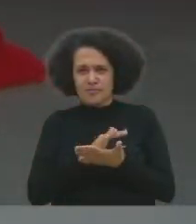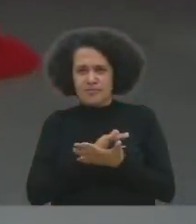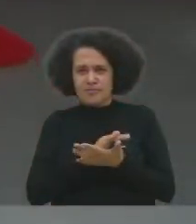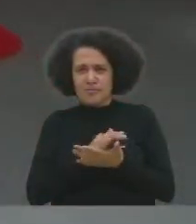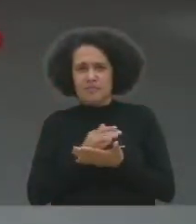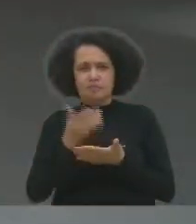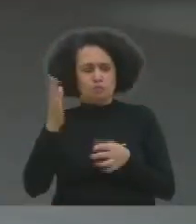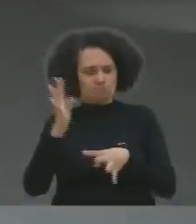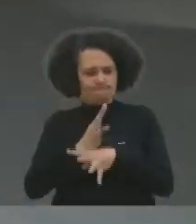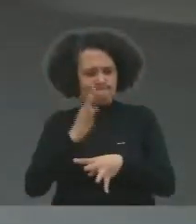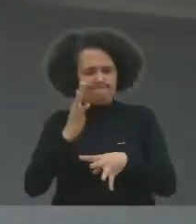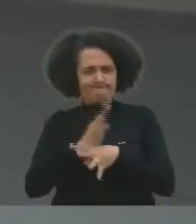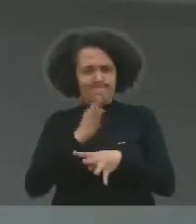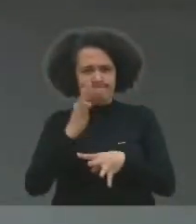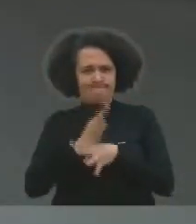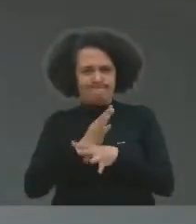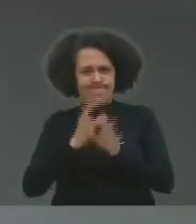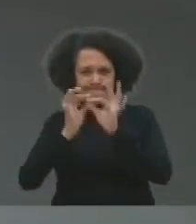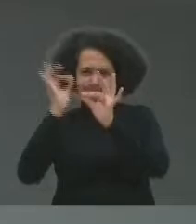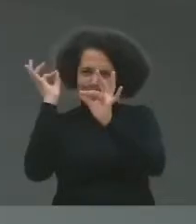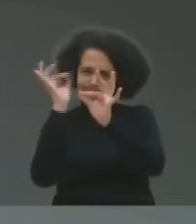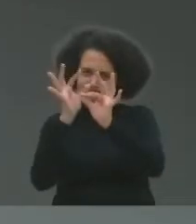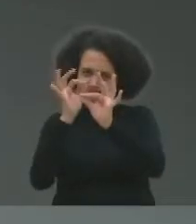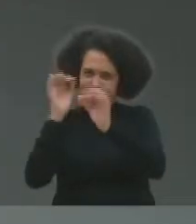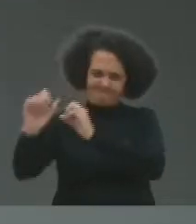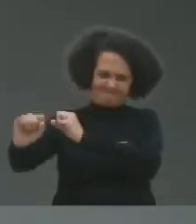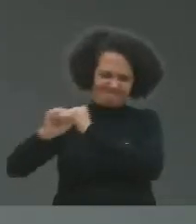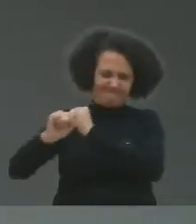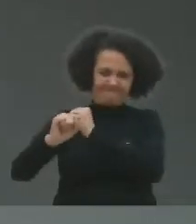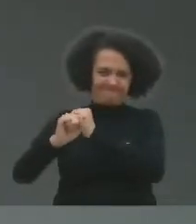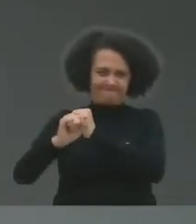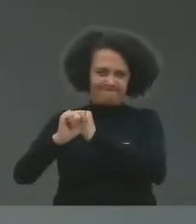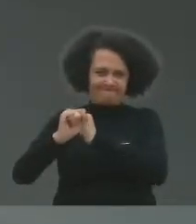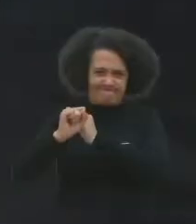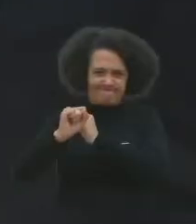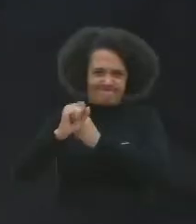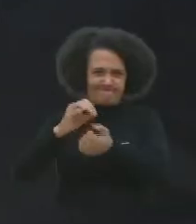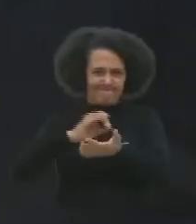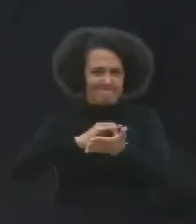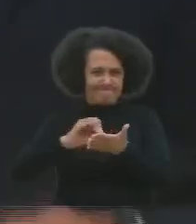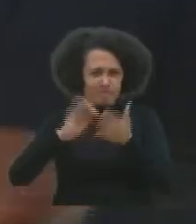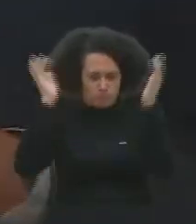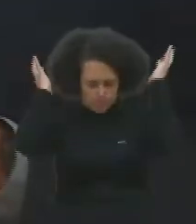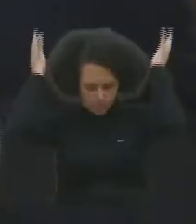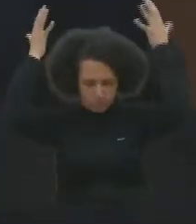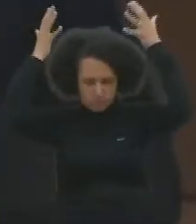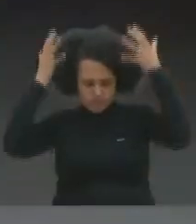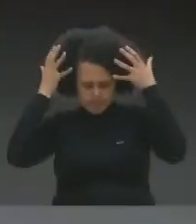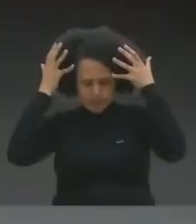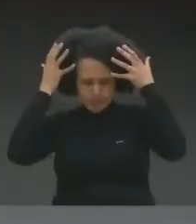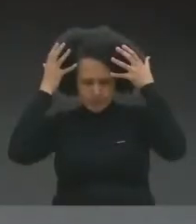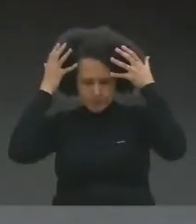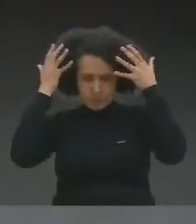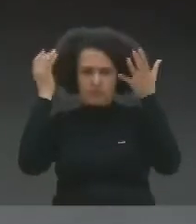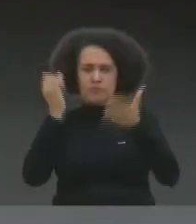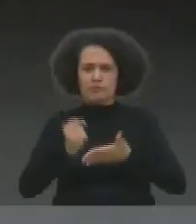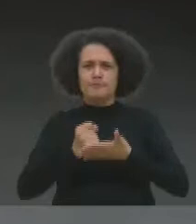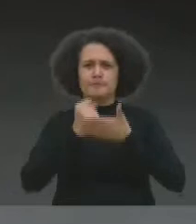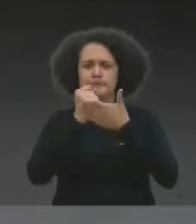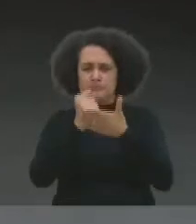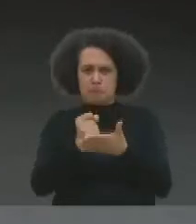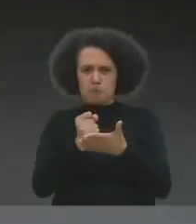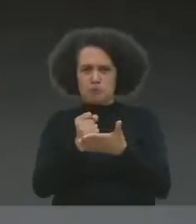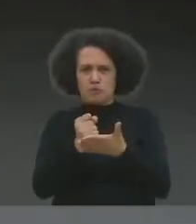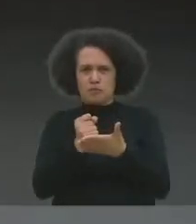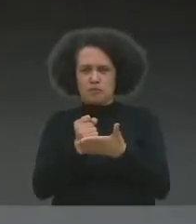Para resistir aos dardos inflamados do inimigo. And put on that helmet of salvation. Coloque o capacete da salvação. And take up that sword of the Spirit.